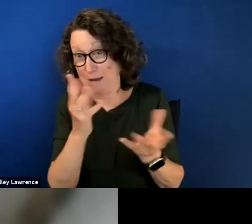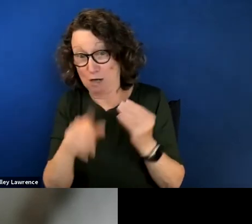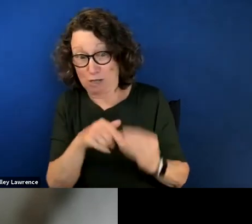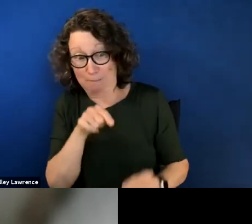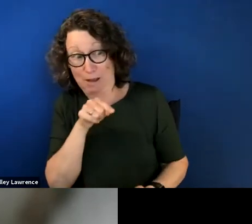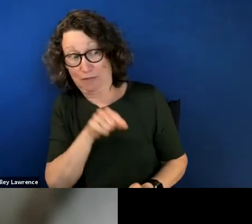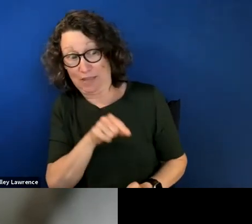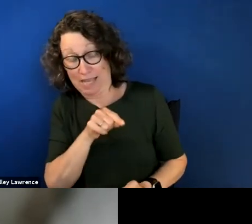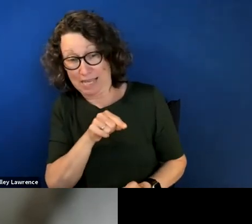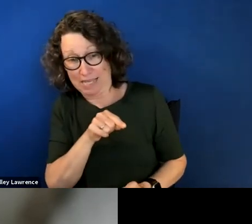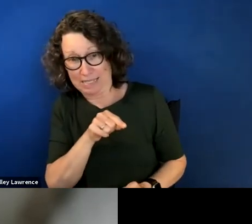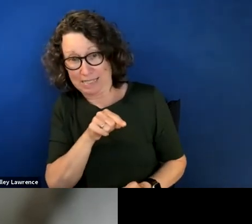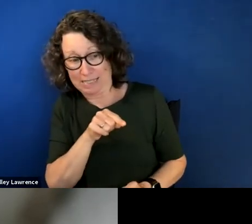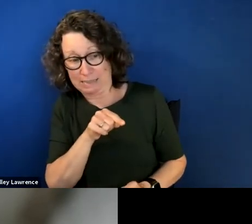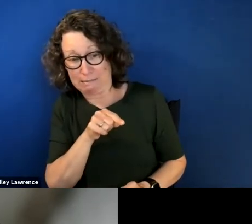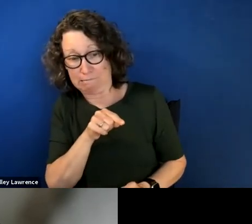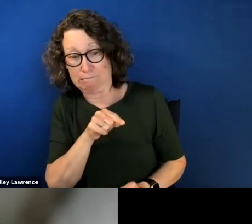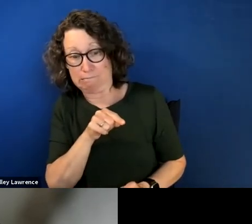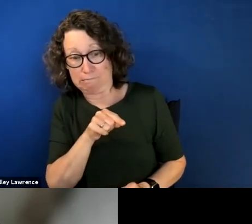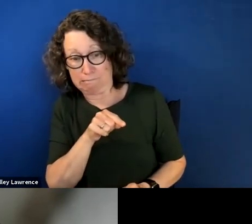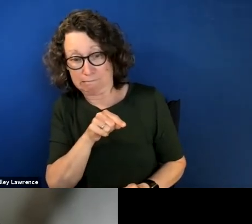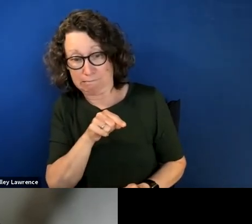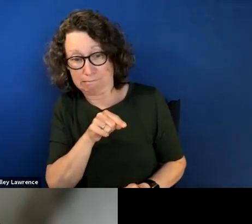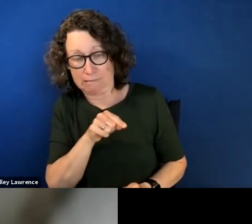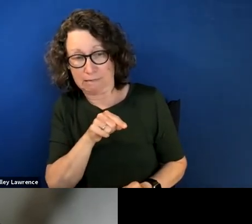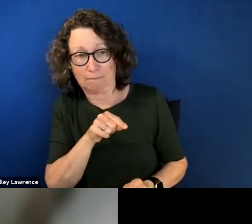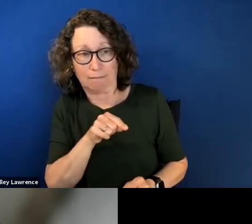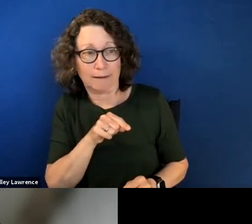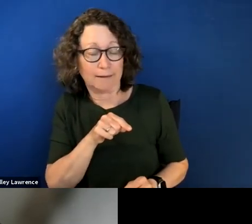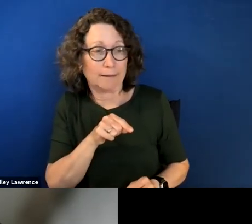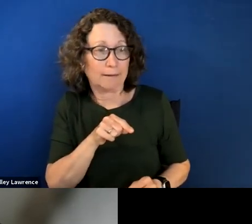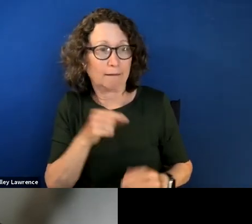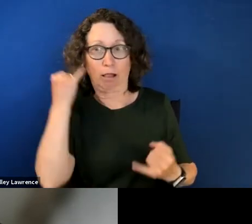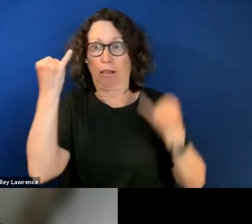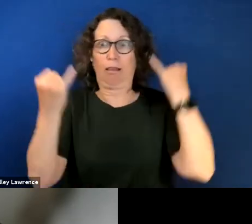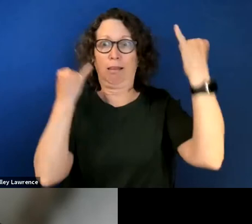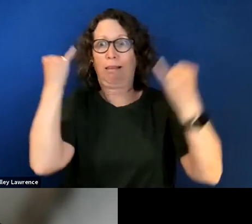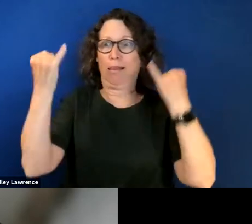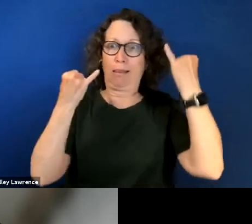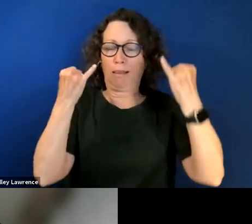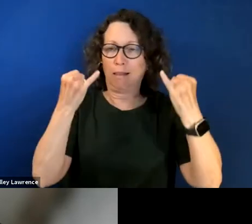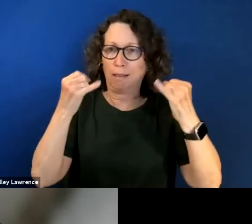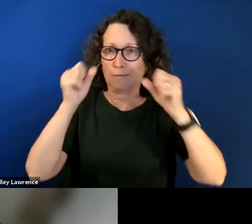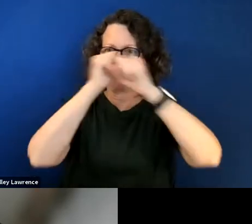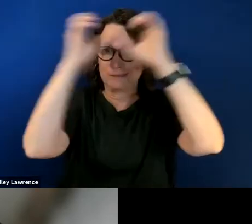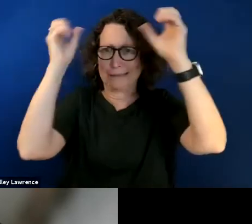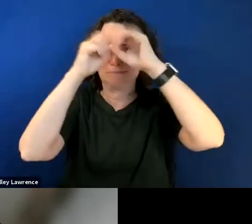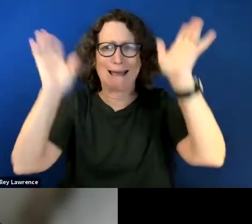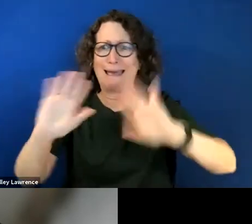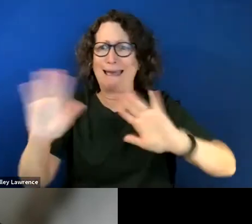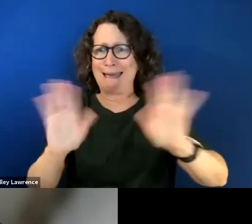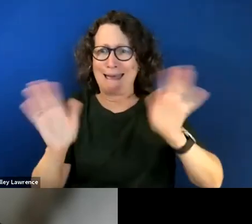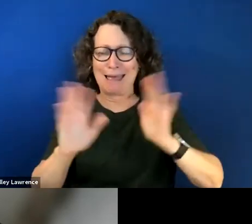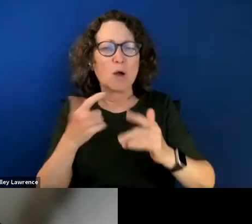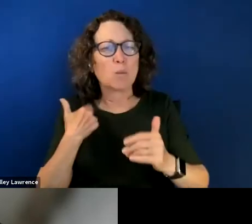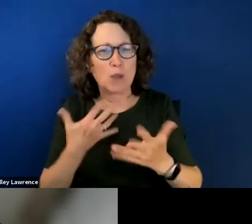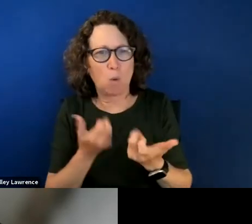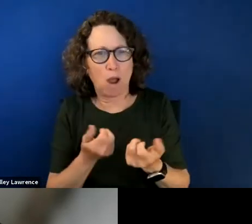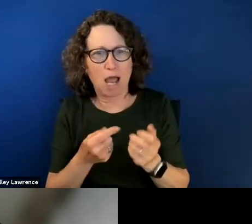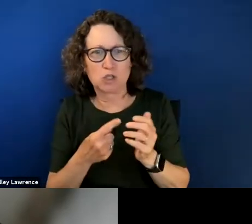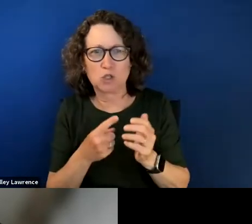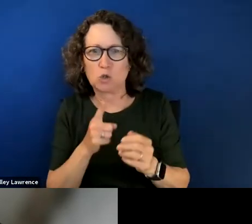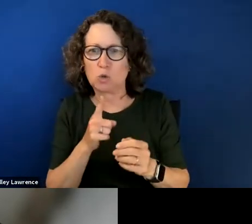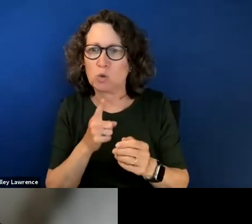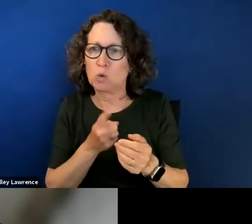this, it's all sorts of images can come up in the head. So we really want to